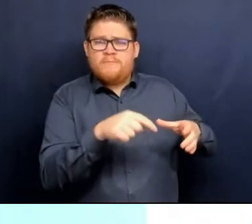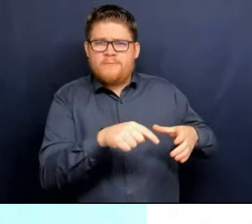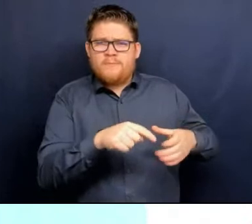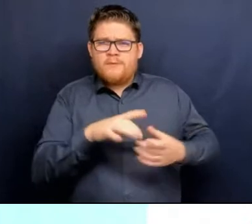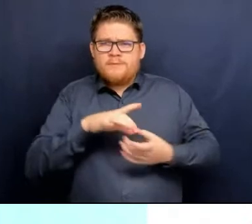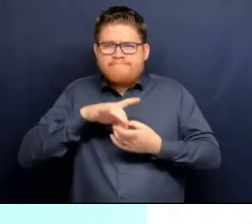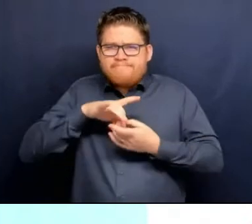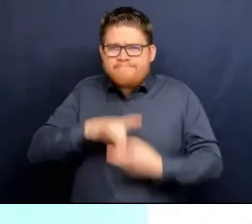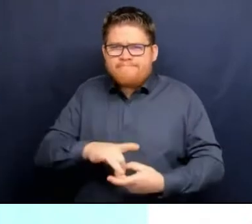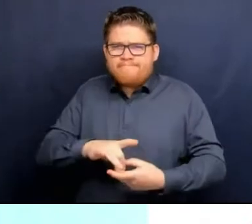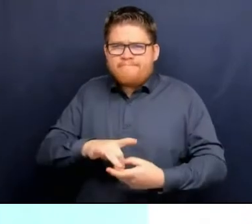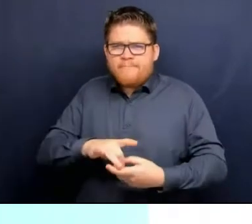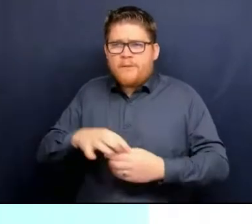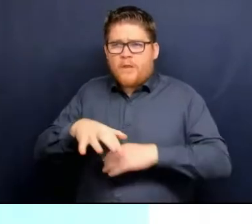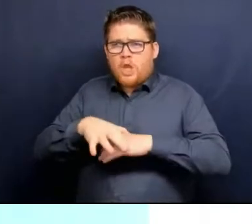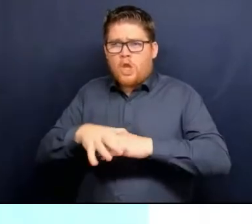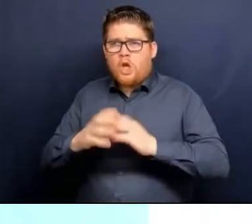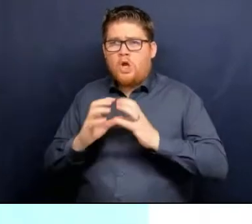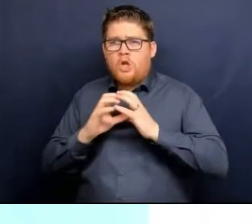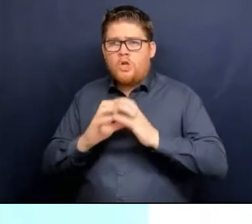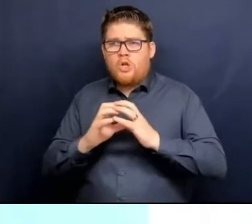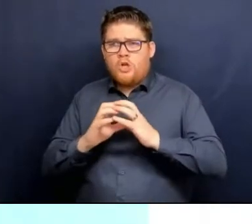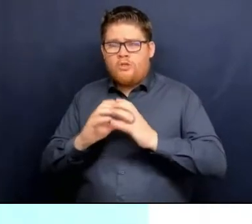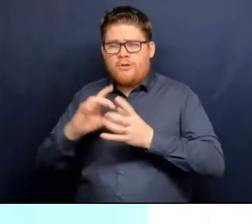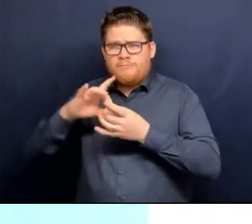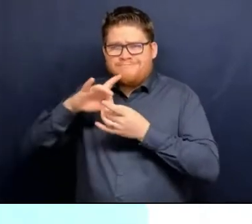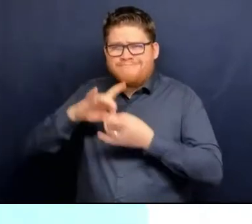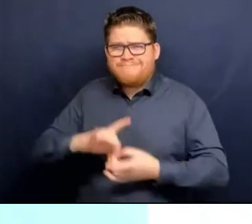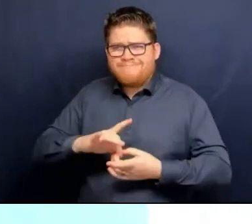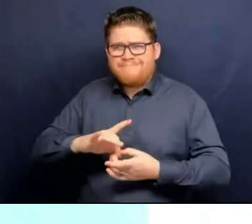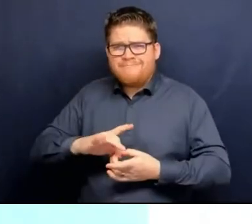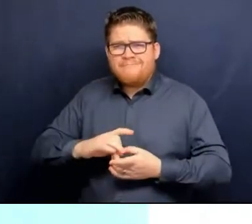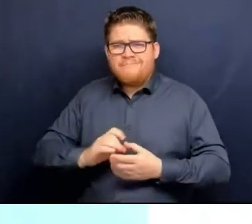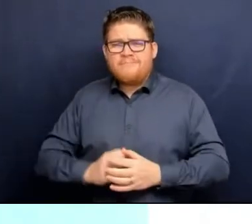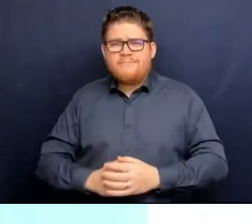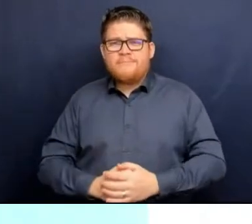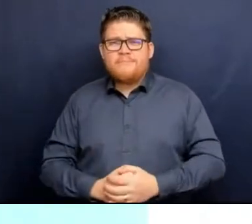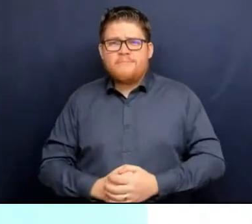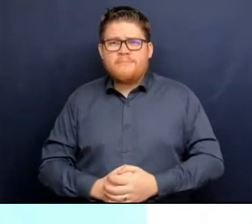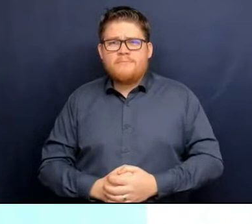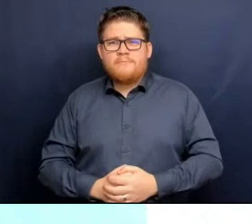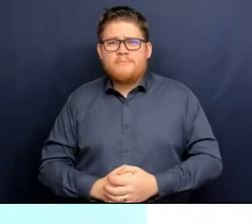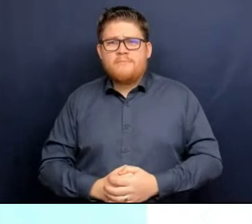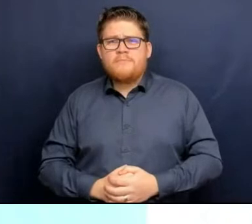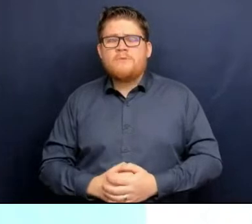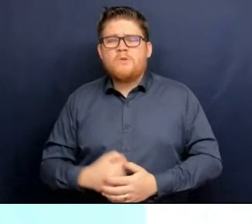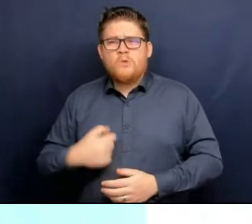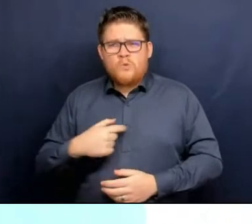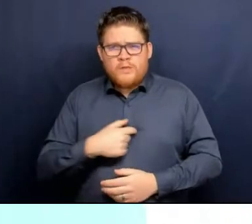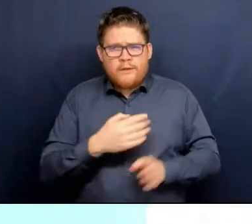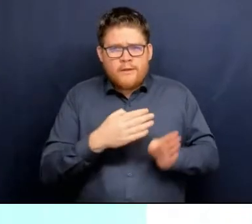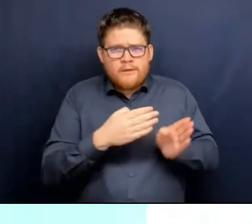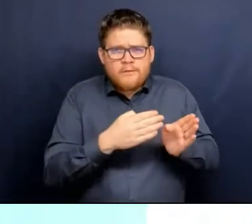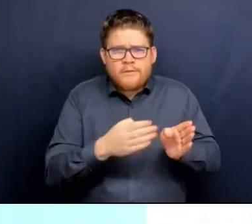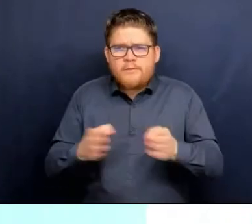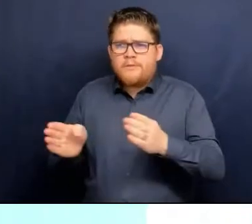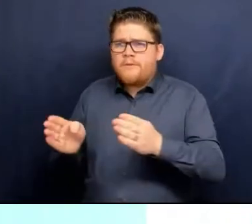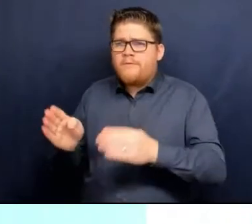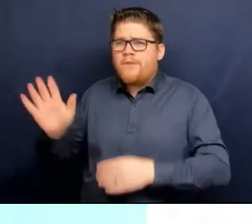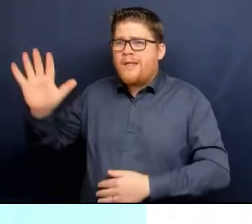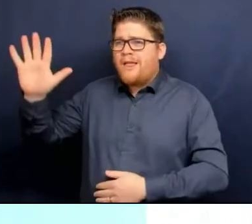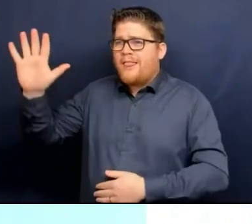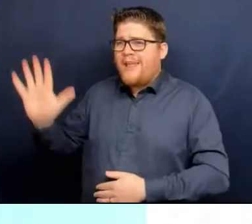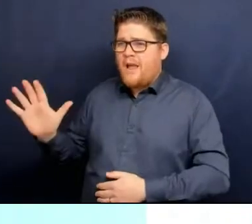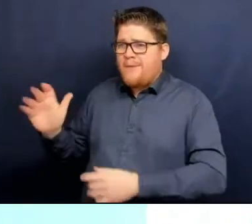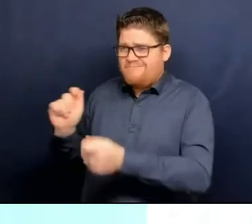That means that we have to focus too on climate change and what kind of world our young people are going to